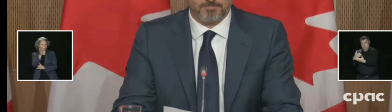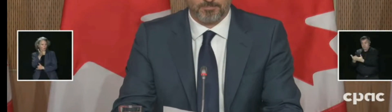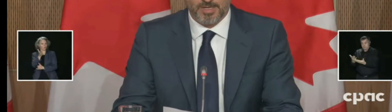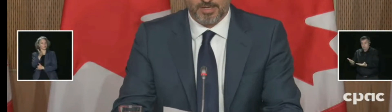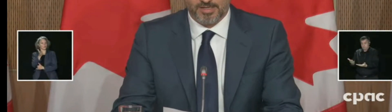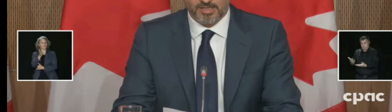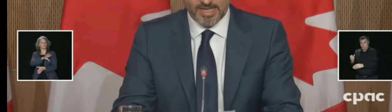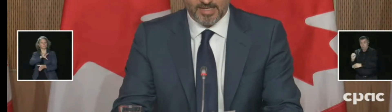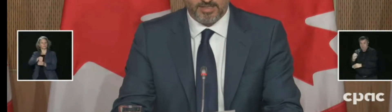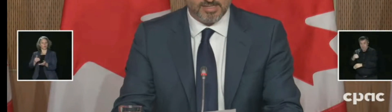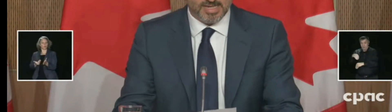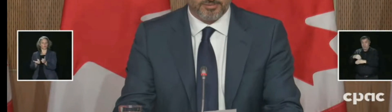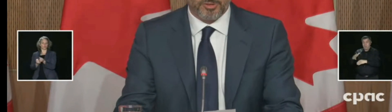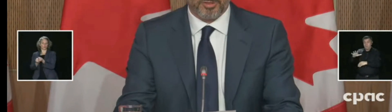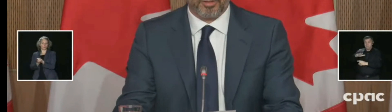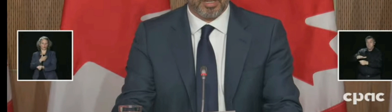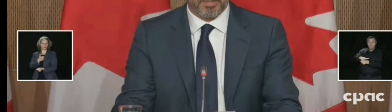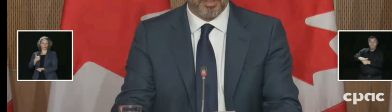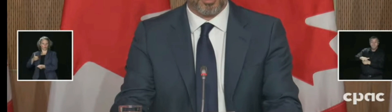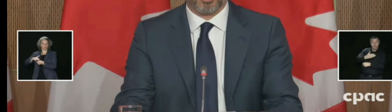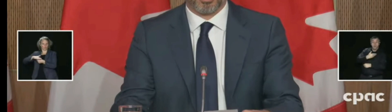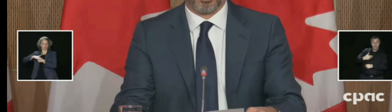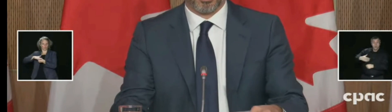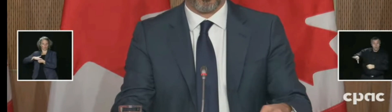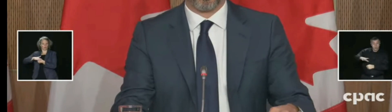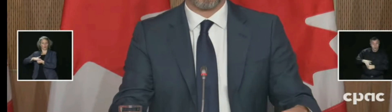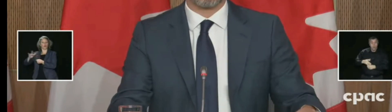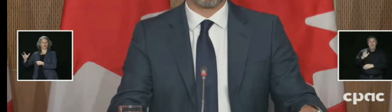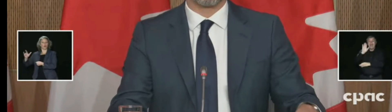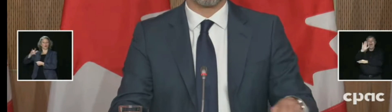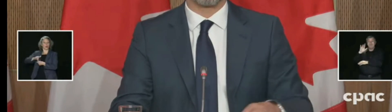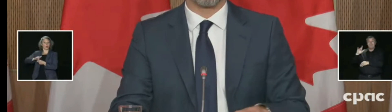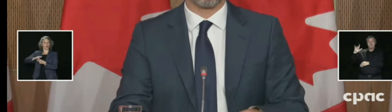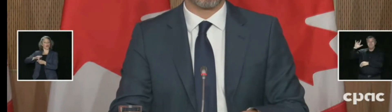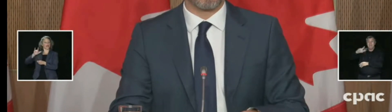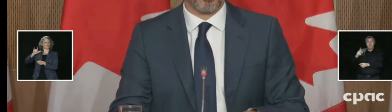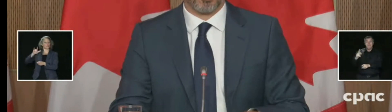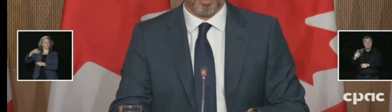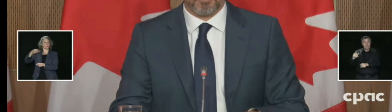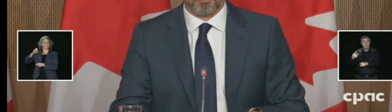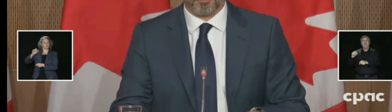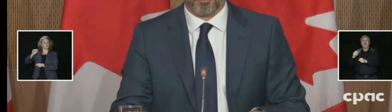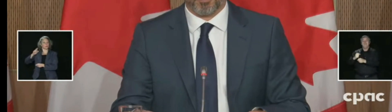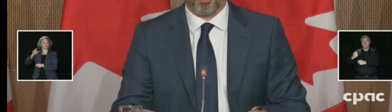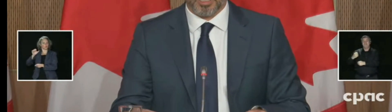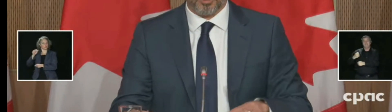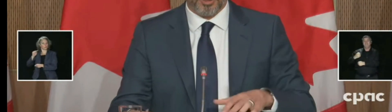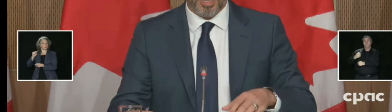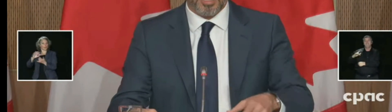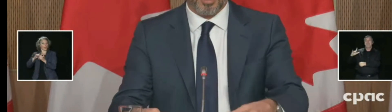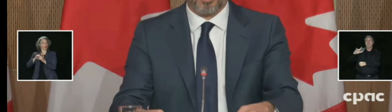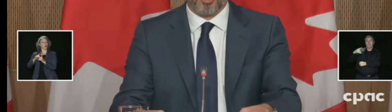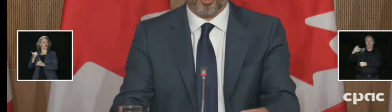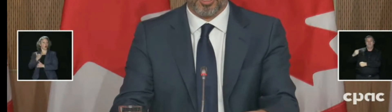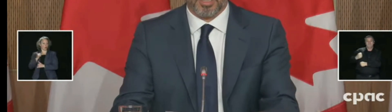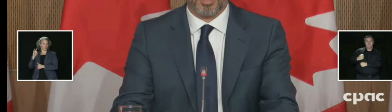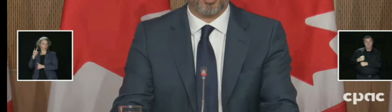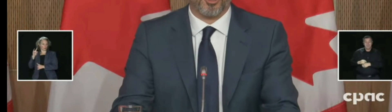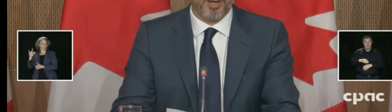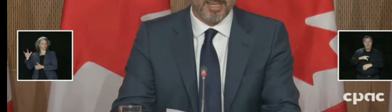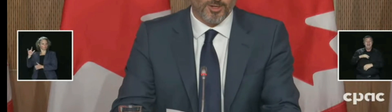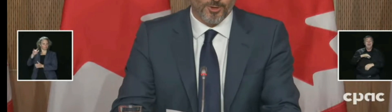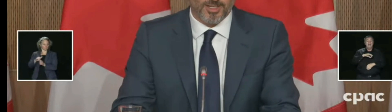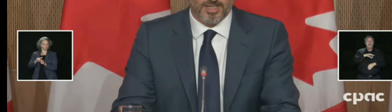GTA. They'll land this afternoon at Pearson aboard a Canadian Armed Forces airplane. Newfoundland and Labrador